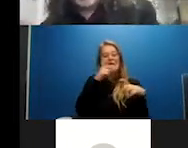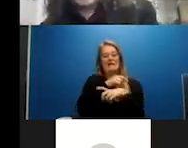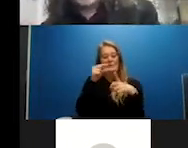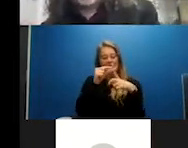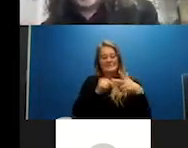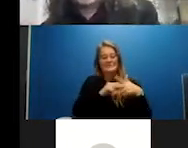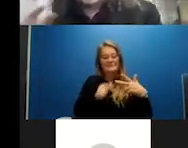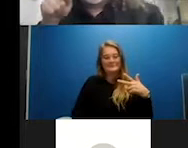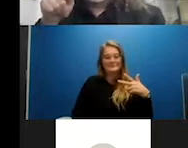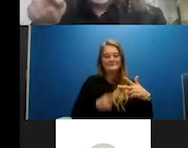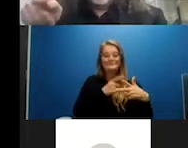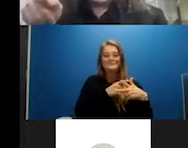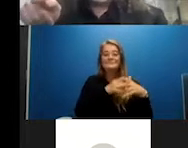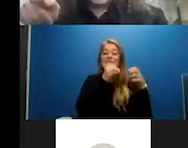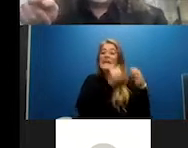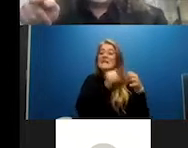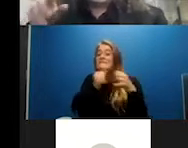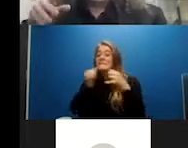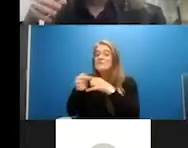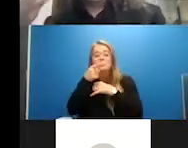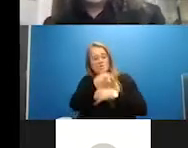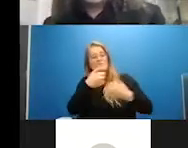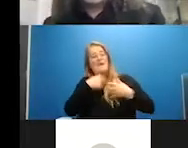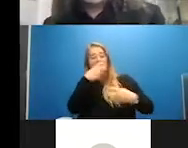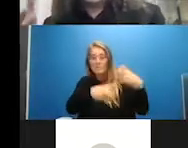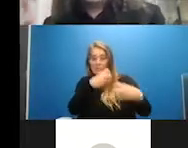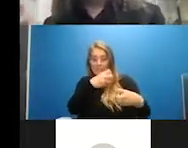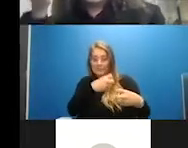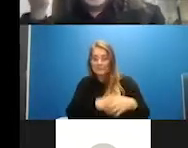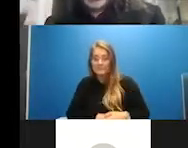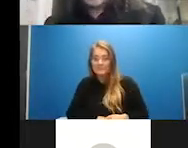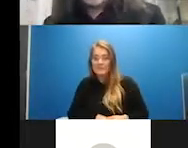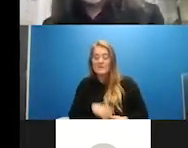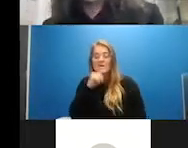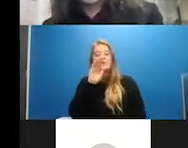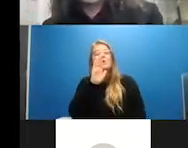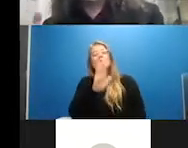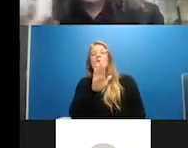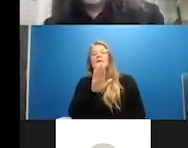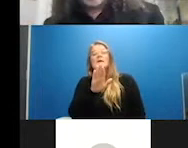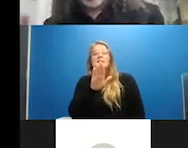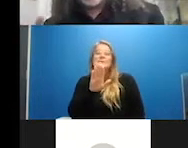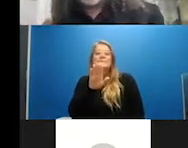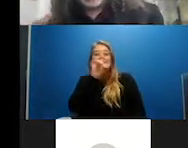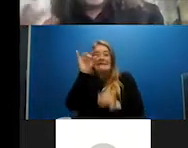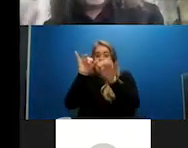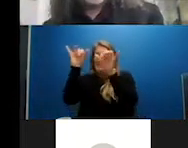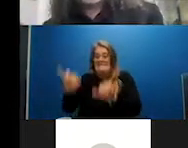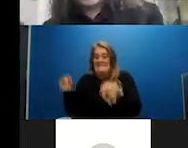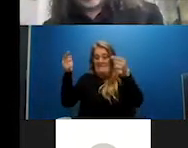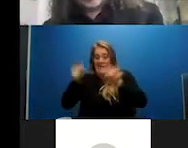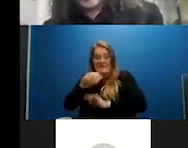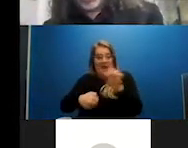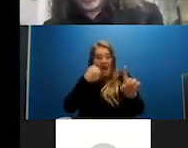we individualize. We say, you have a problem, rather than saying you're responding naturally to all of the wounds that have happened